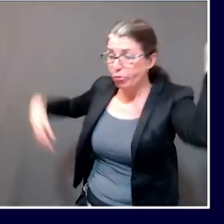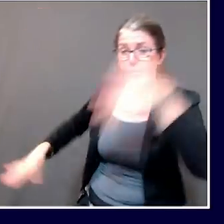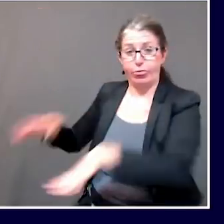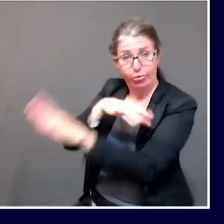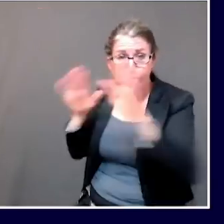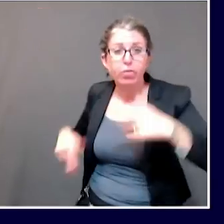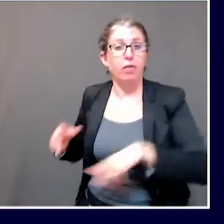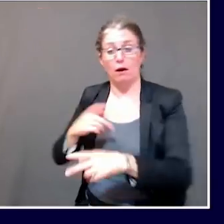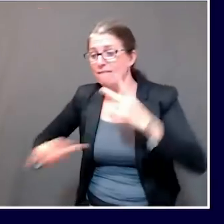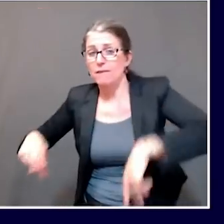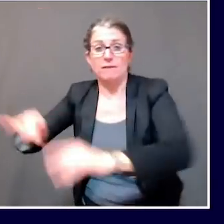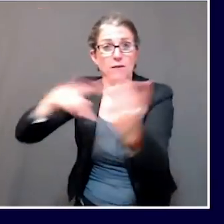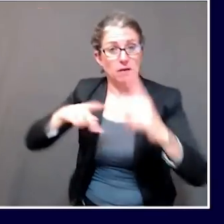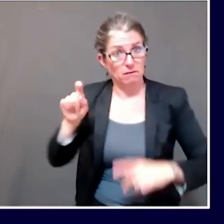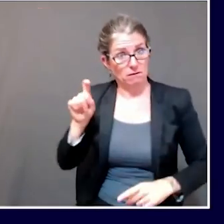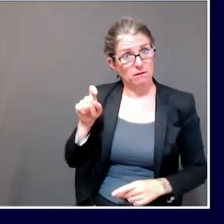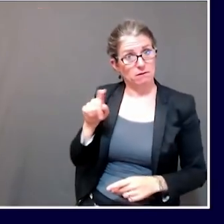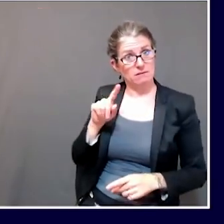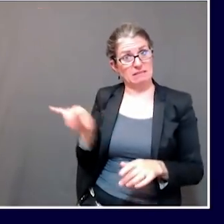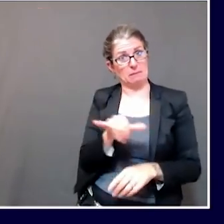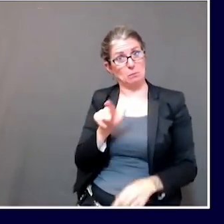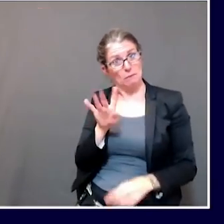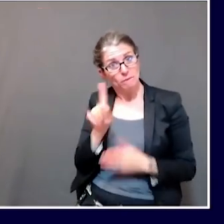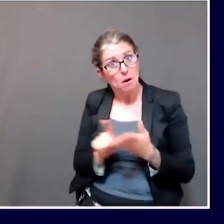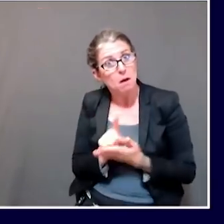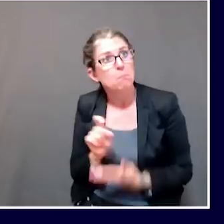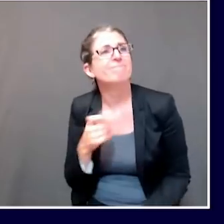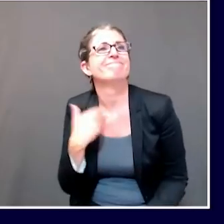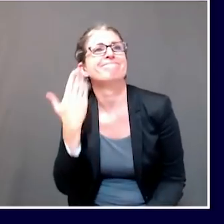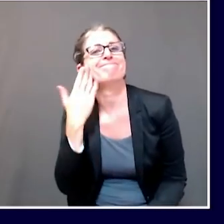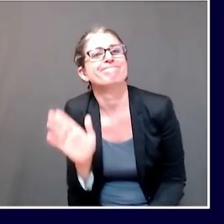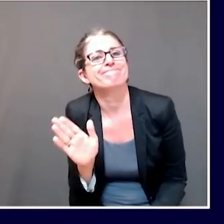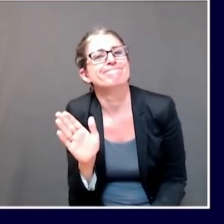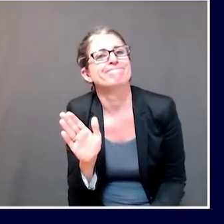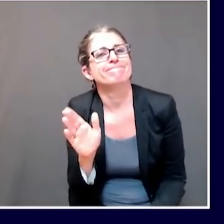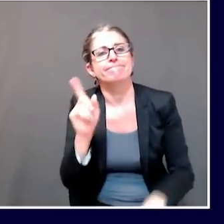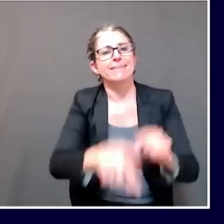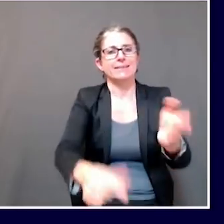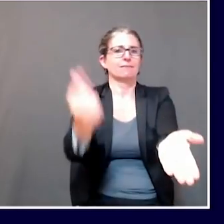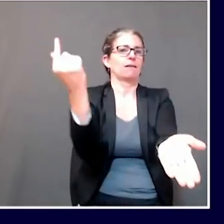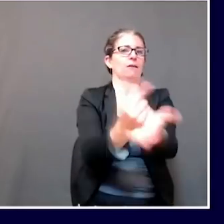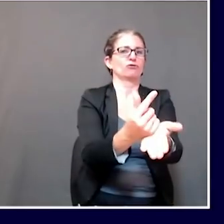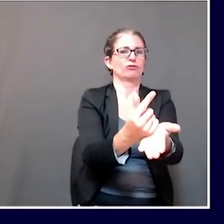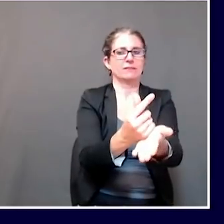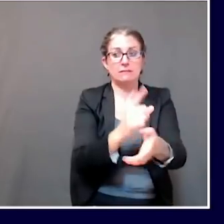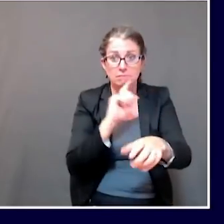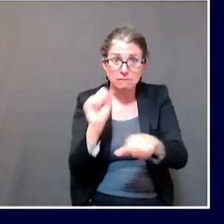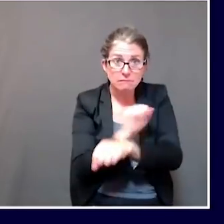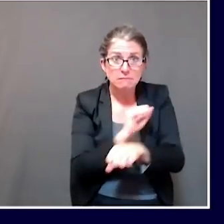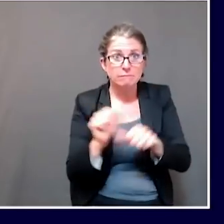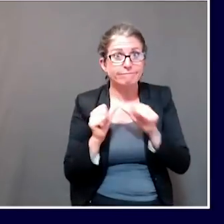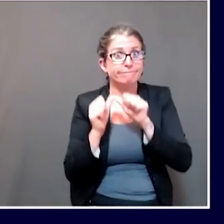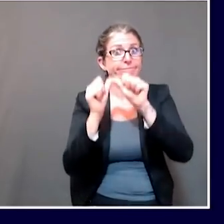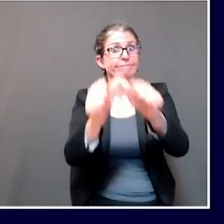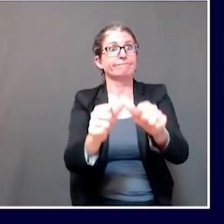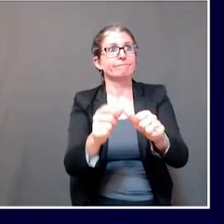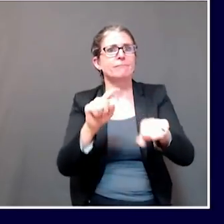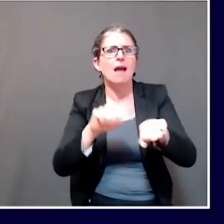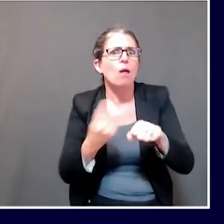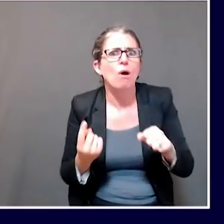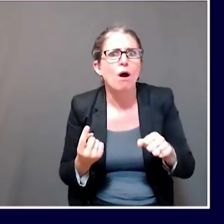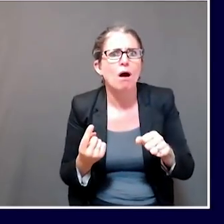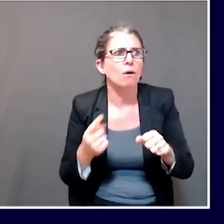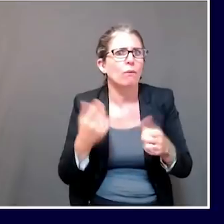knowing whether it can persist in large enough numbers and be transmitted to other people in a manner that could cause